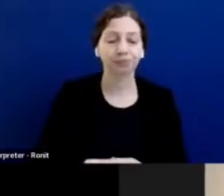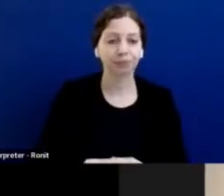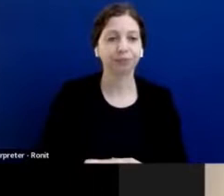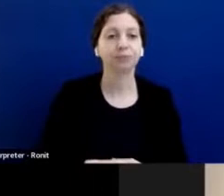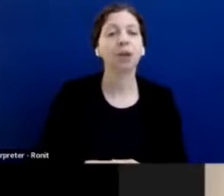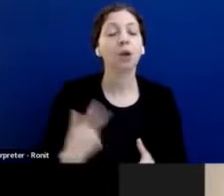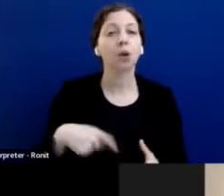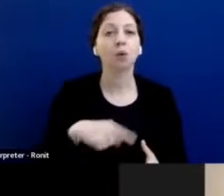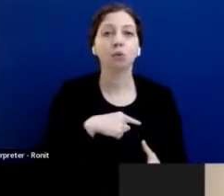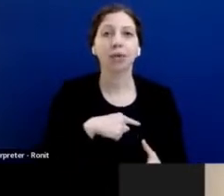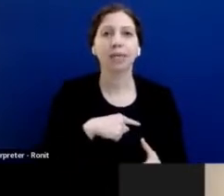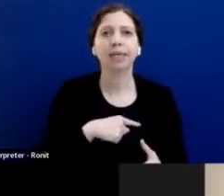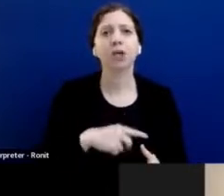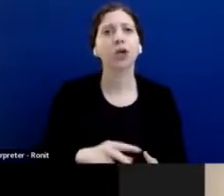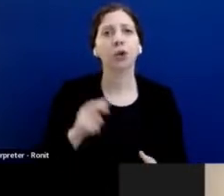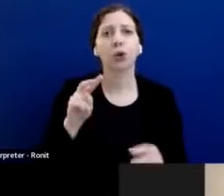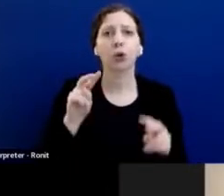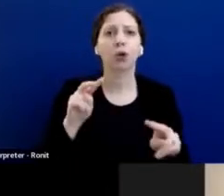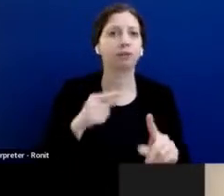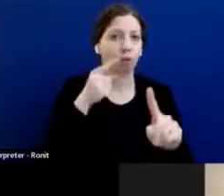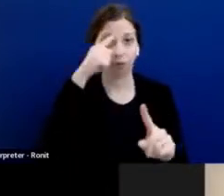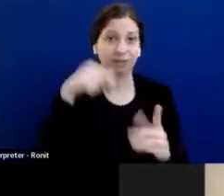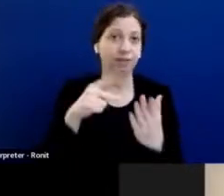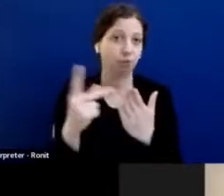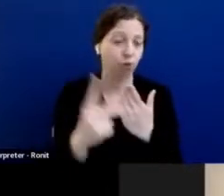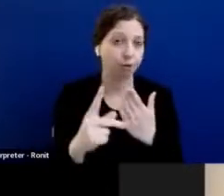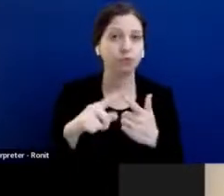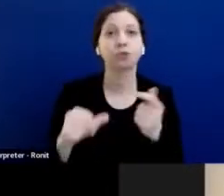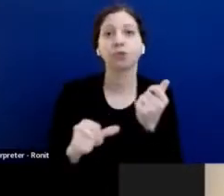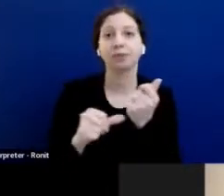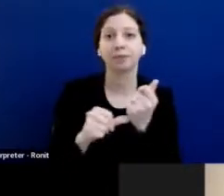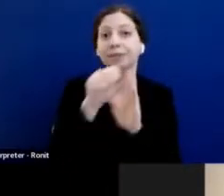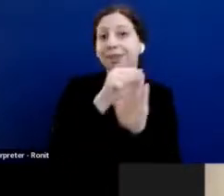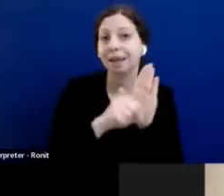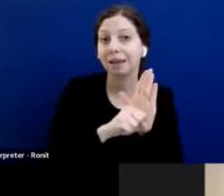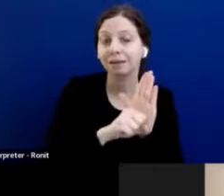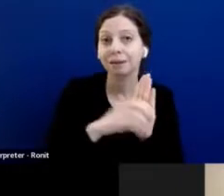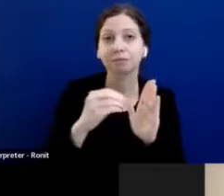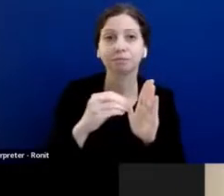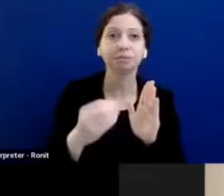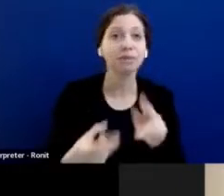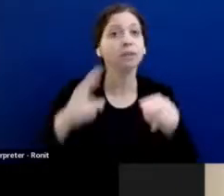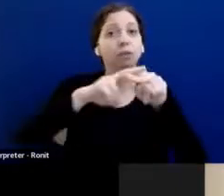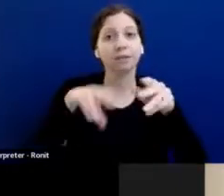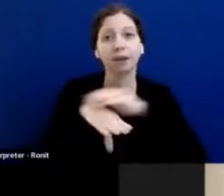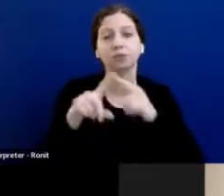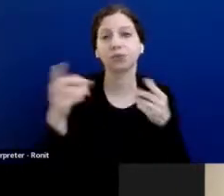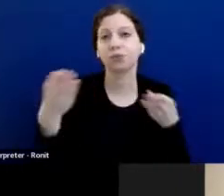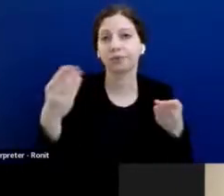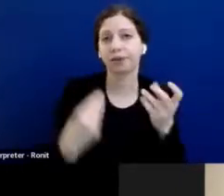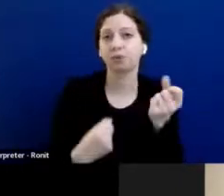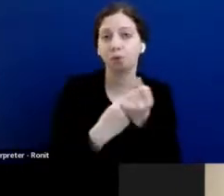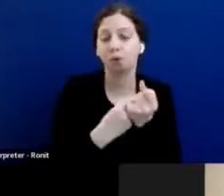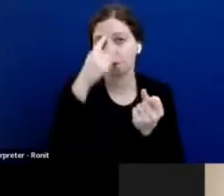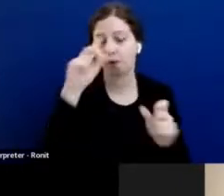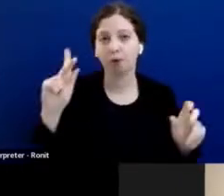As we look at this goal of this particular program, it's to assist states in increasing access to services and supports for